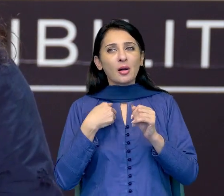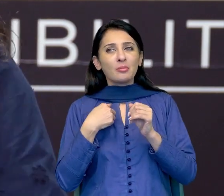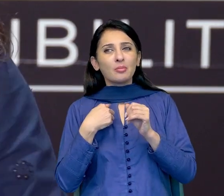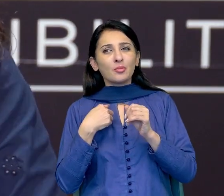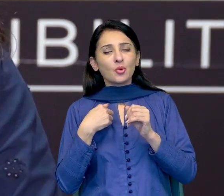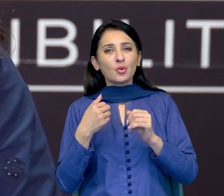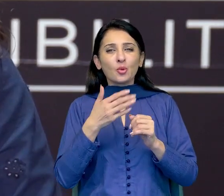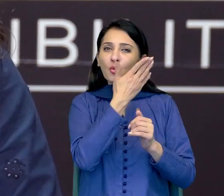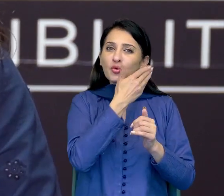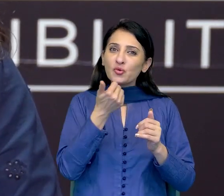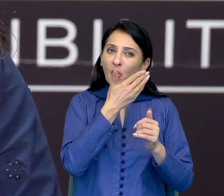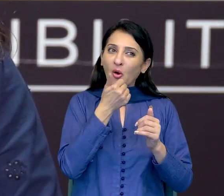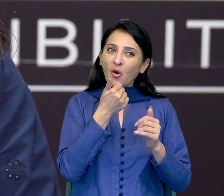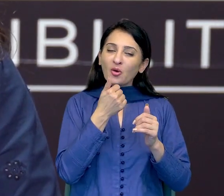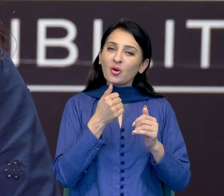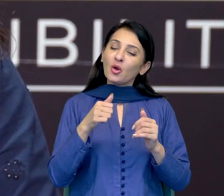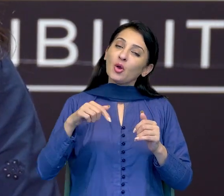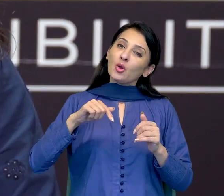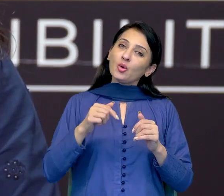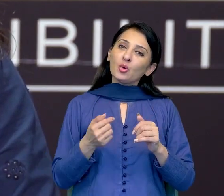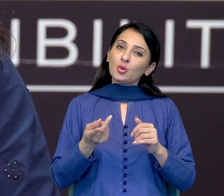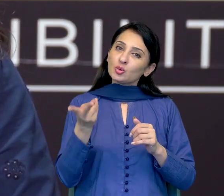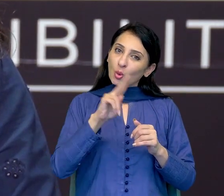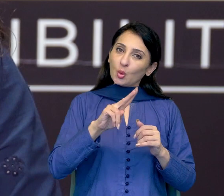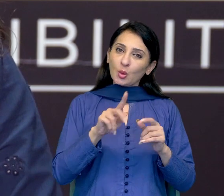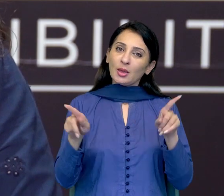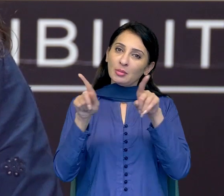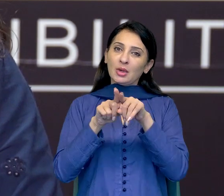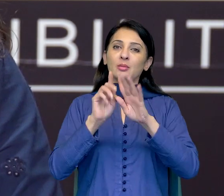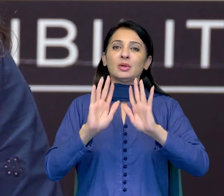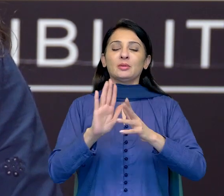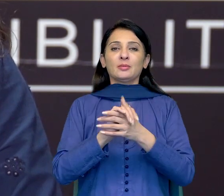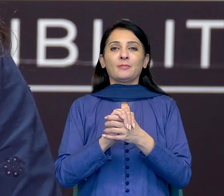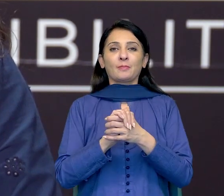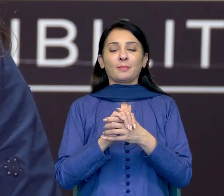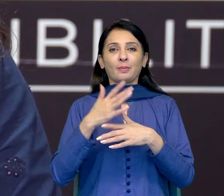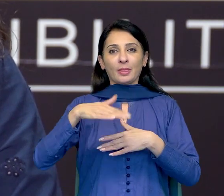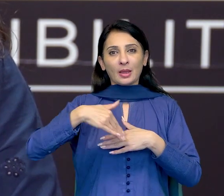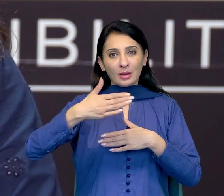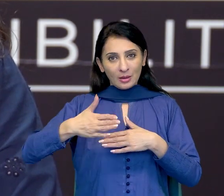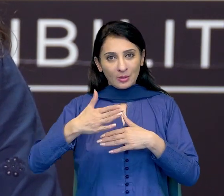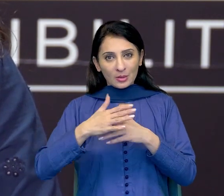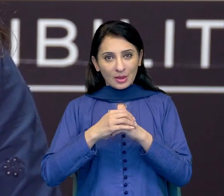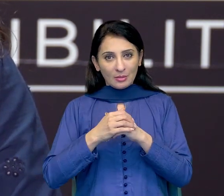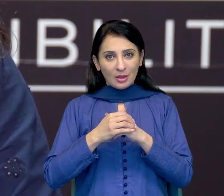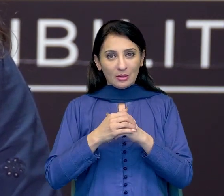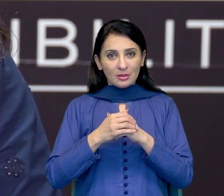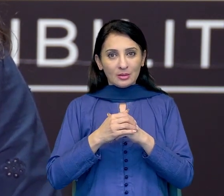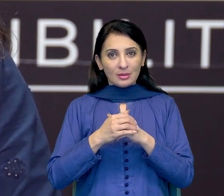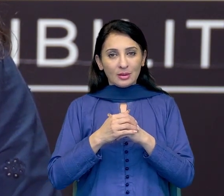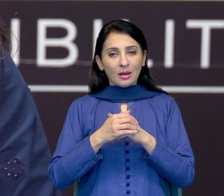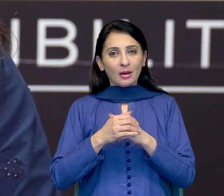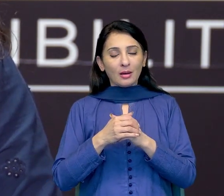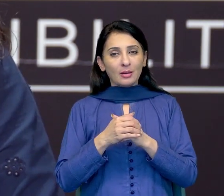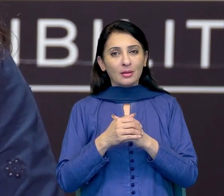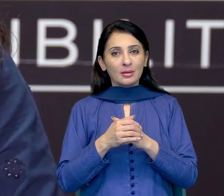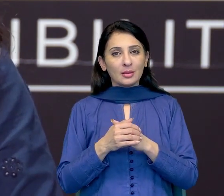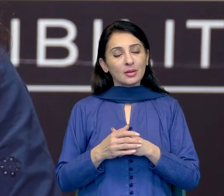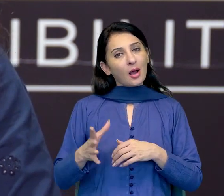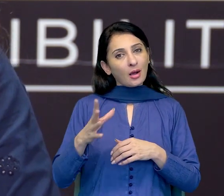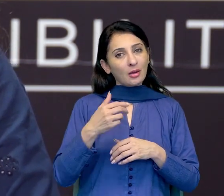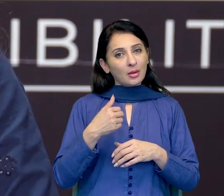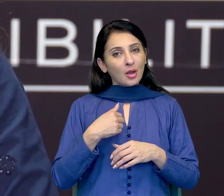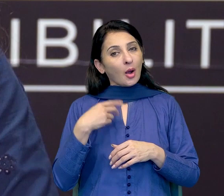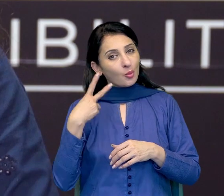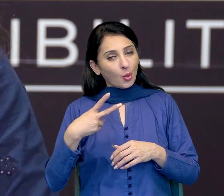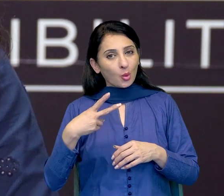common grounds, and then that also made us move to